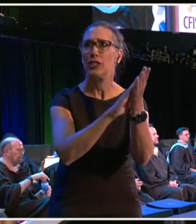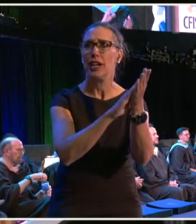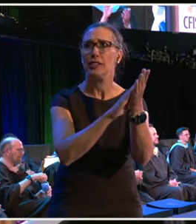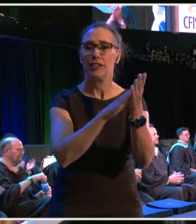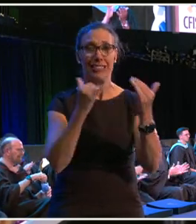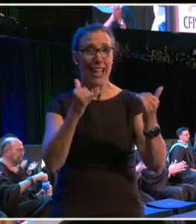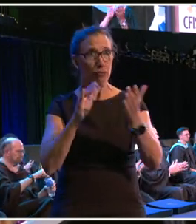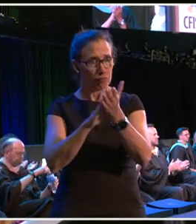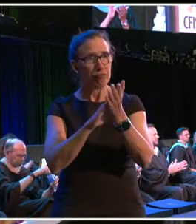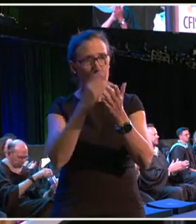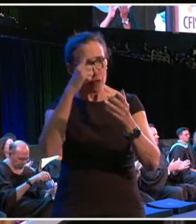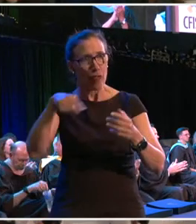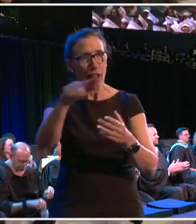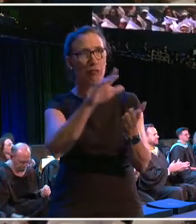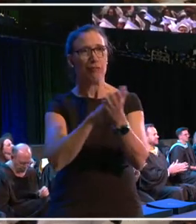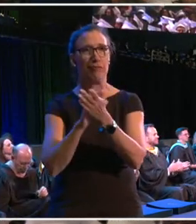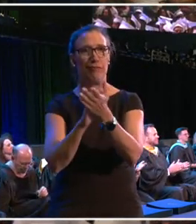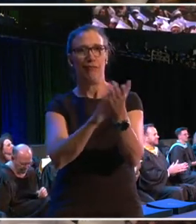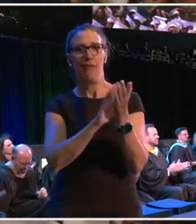of applause.